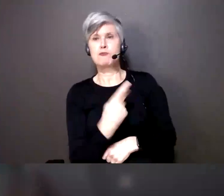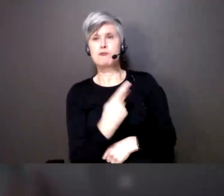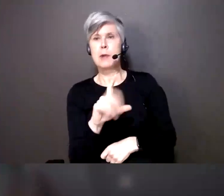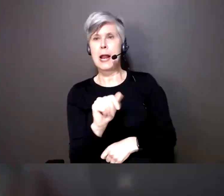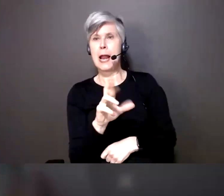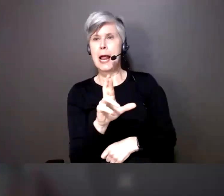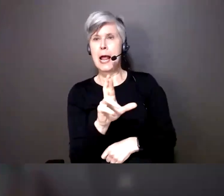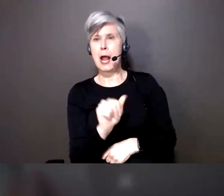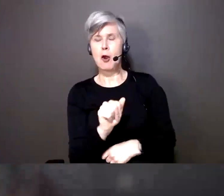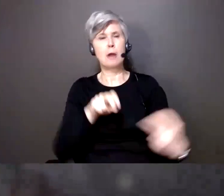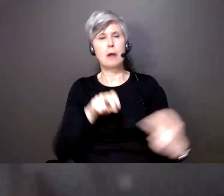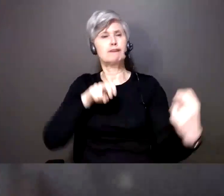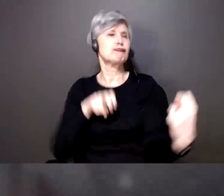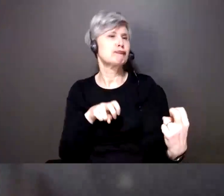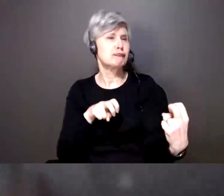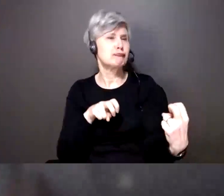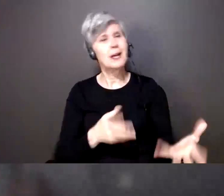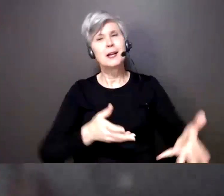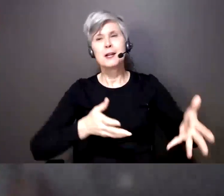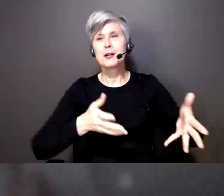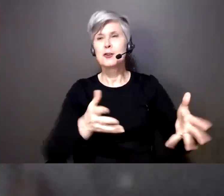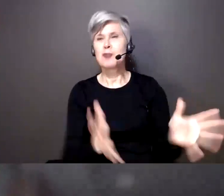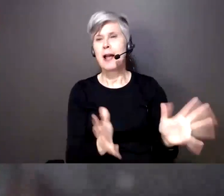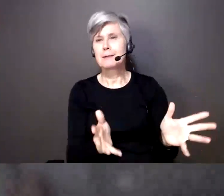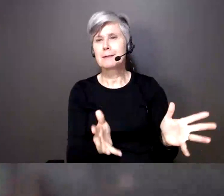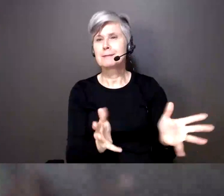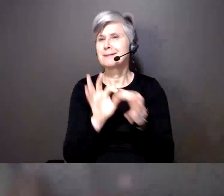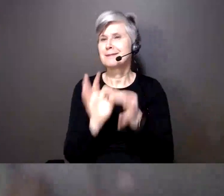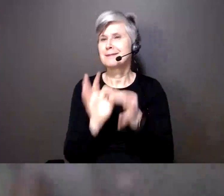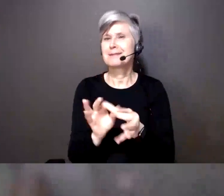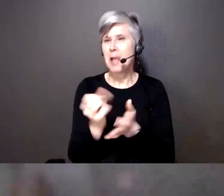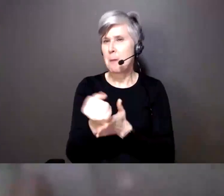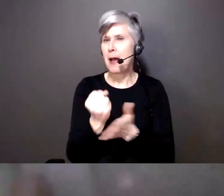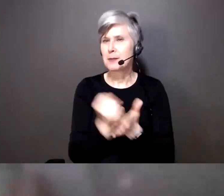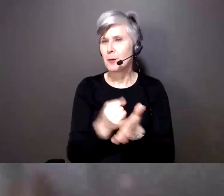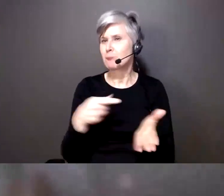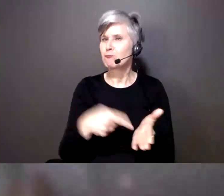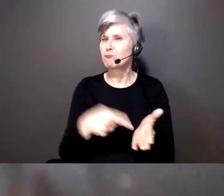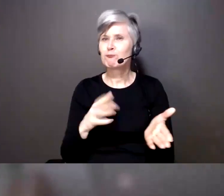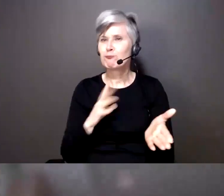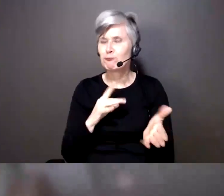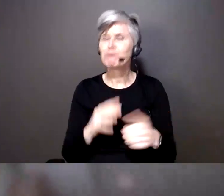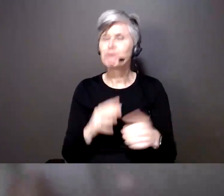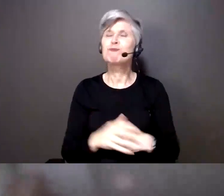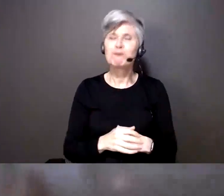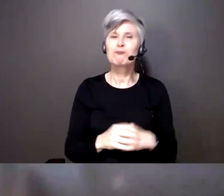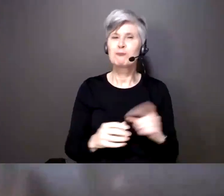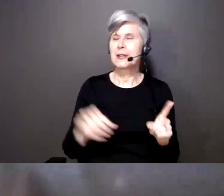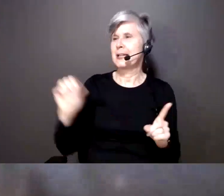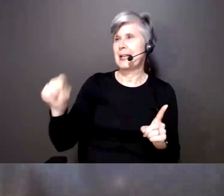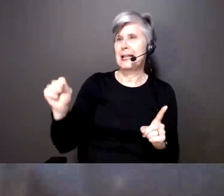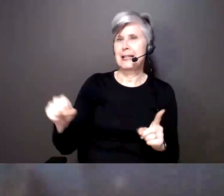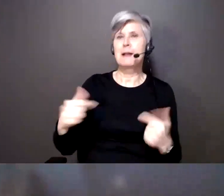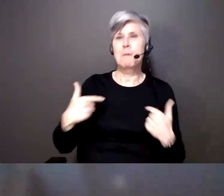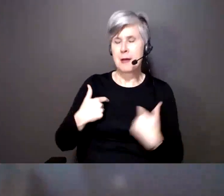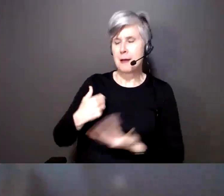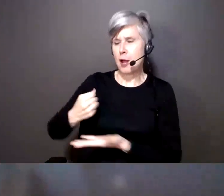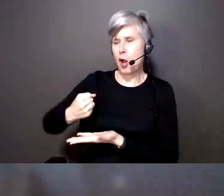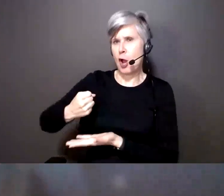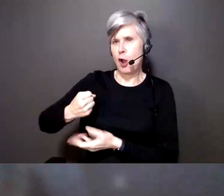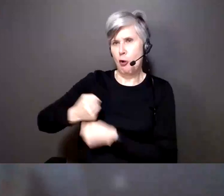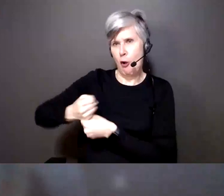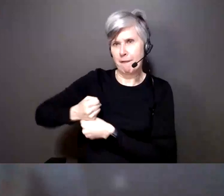great conversation about what a wonderful tool. Go ahead, Clara. Yes, and I just got my coffee, so this is fantastic. Luna, I'd really